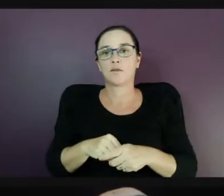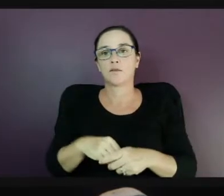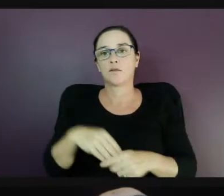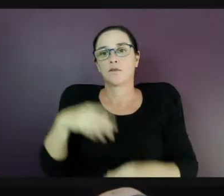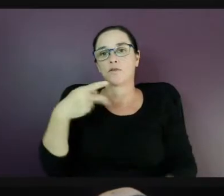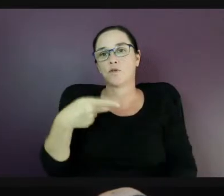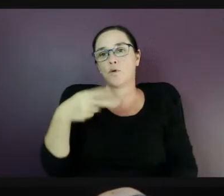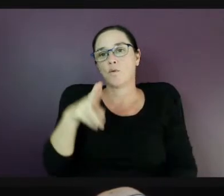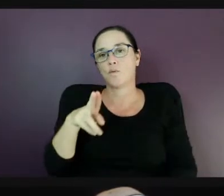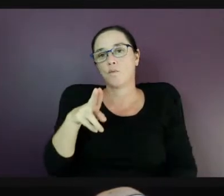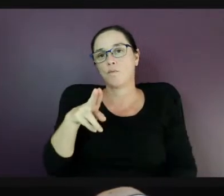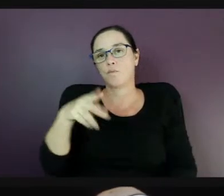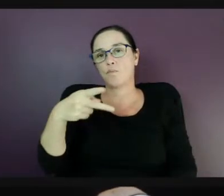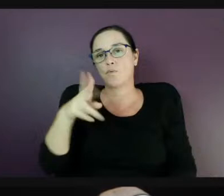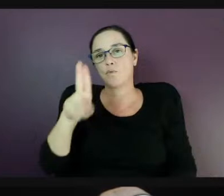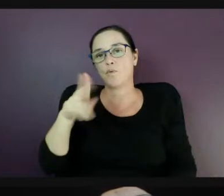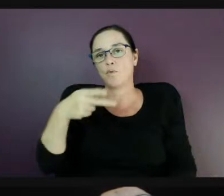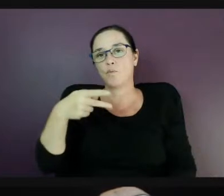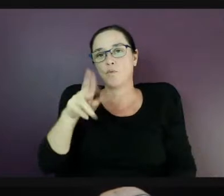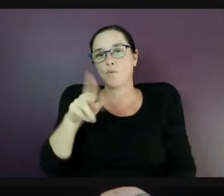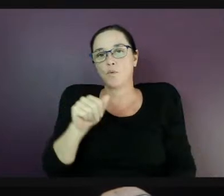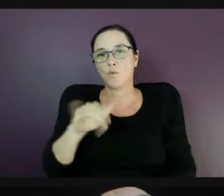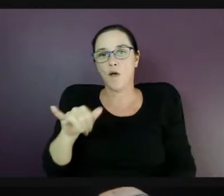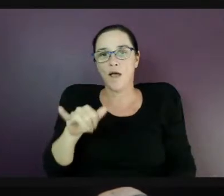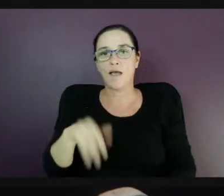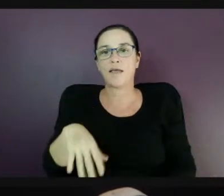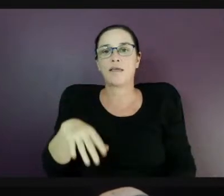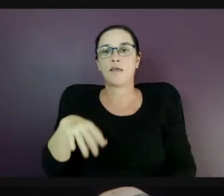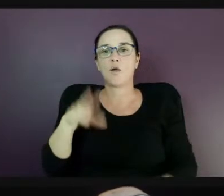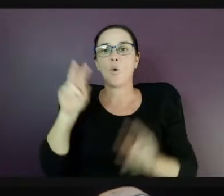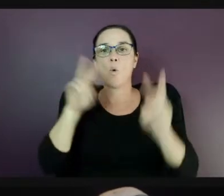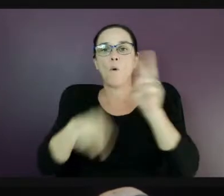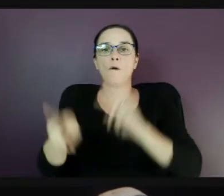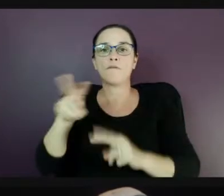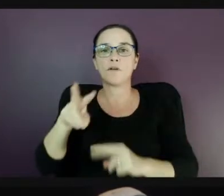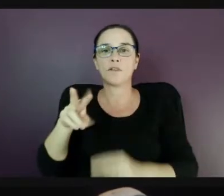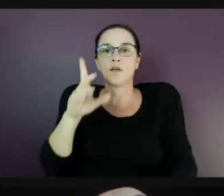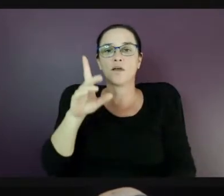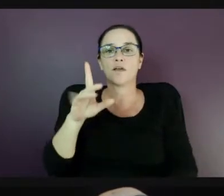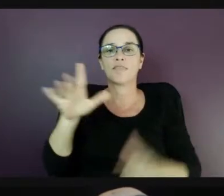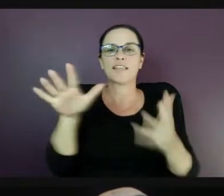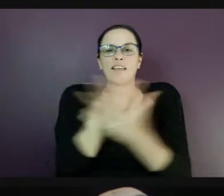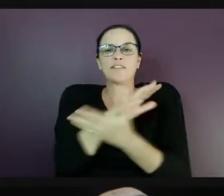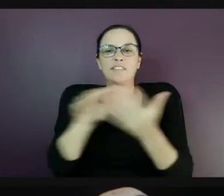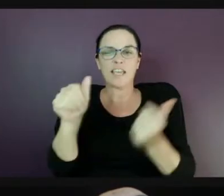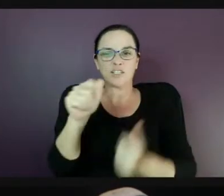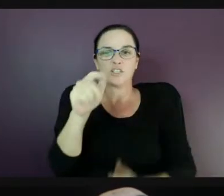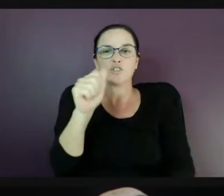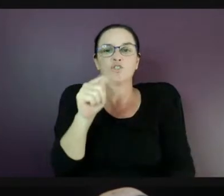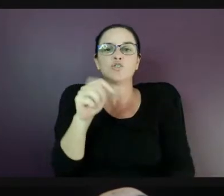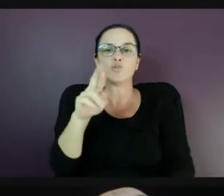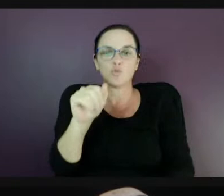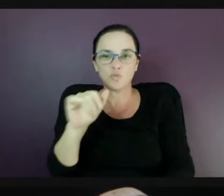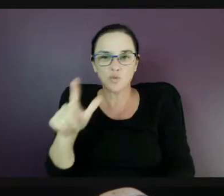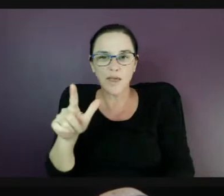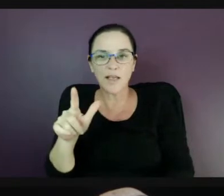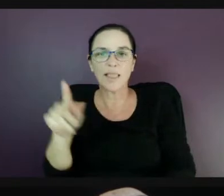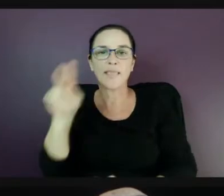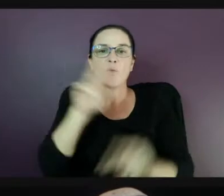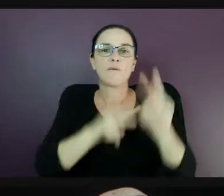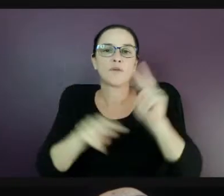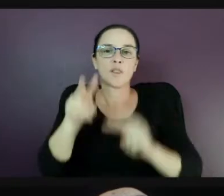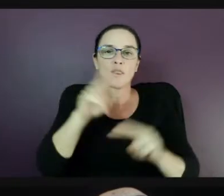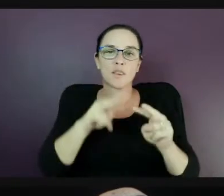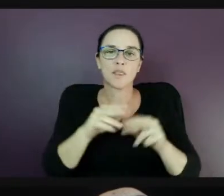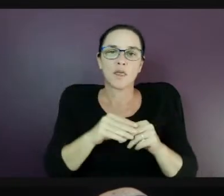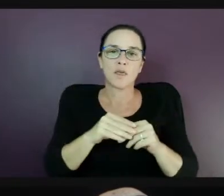Overlook, Devastation Trail, and Devastation Trail parking lot, this whole area here. They've closed the old Critterim